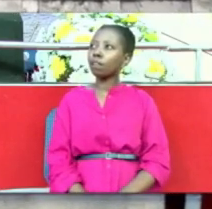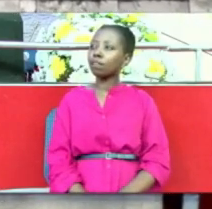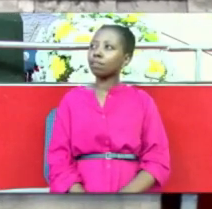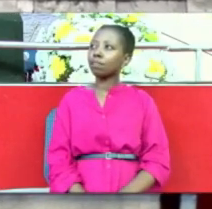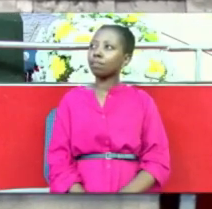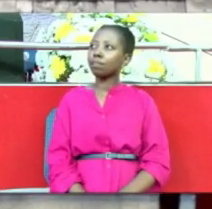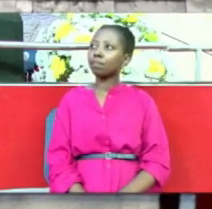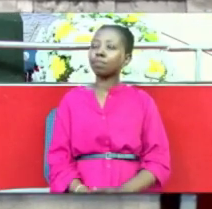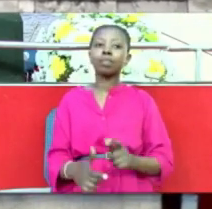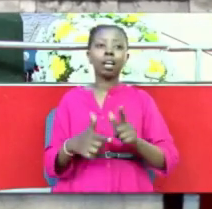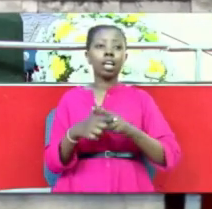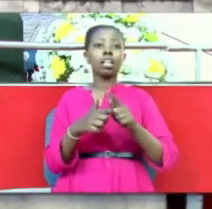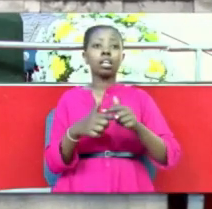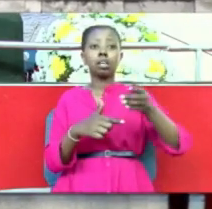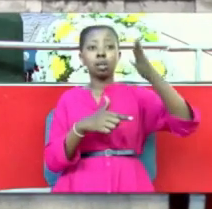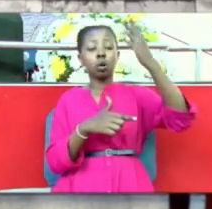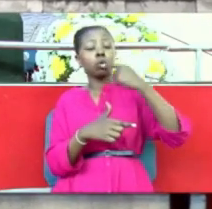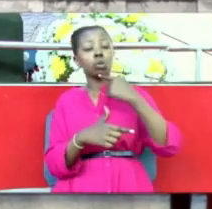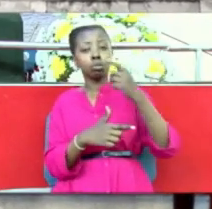and then God told him,